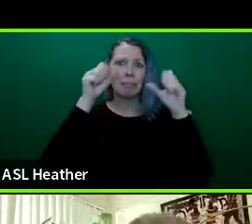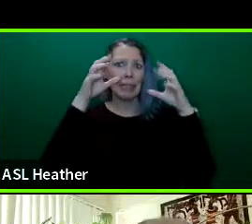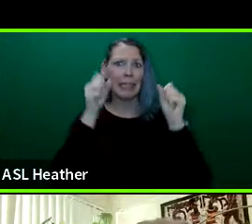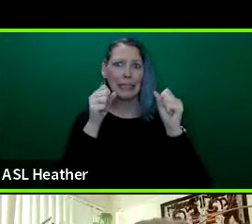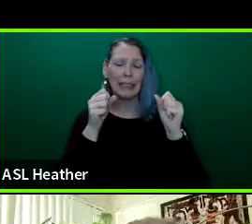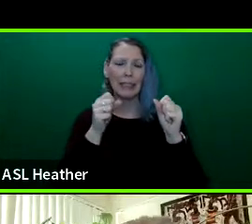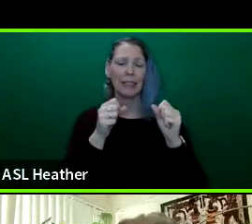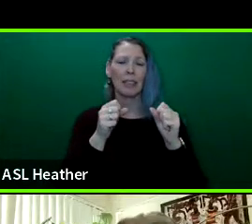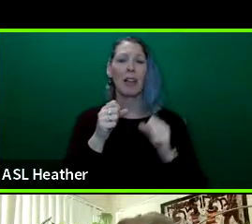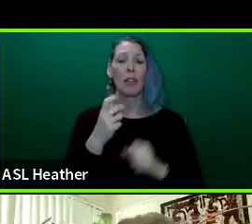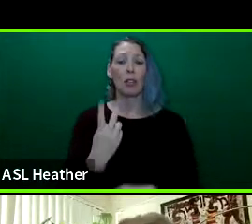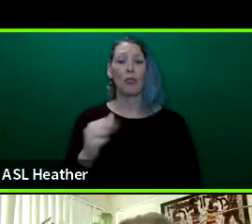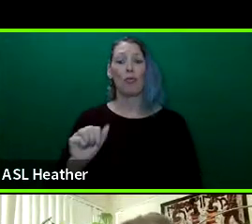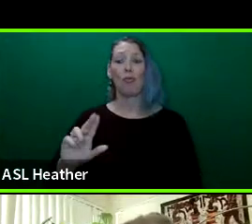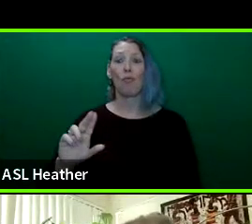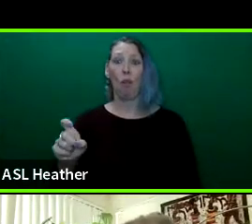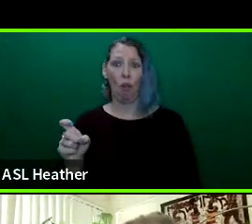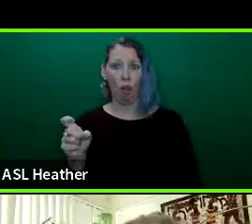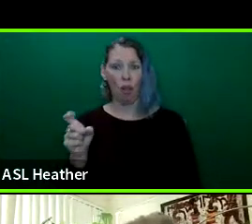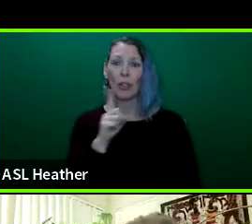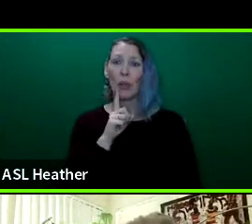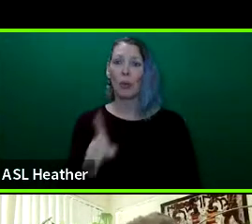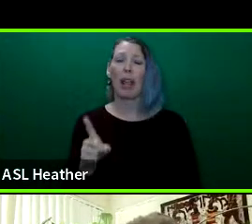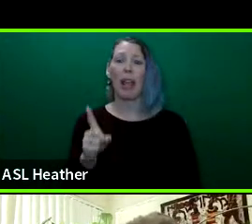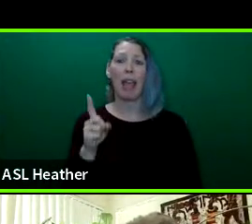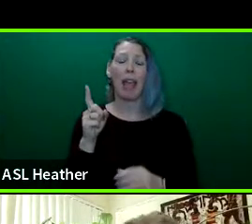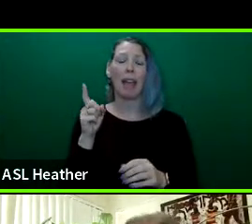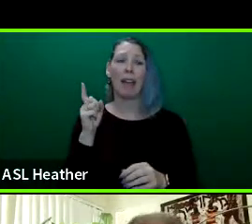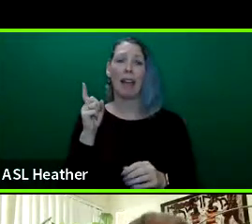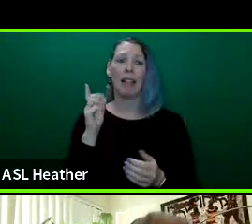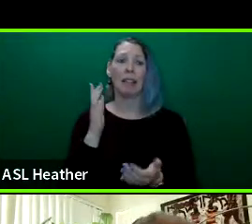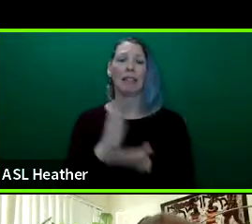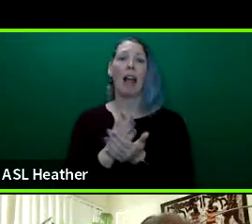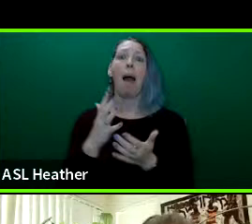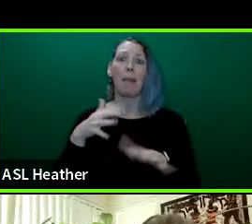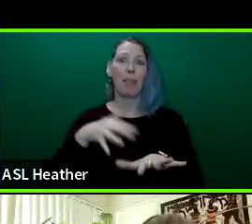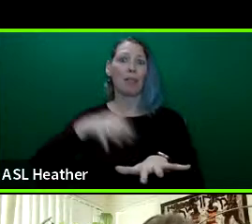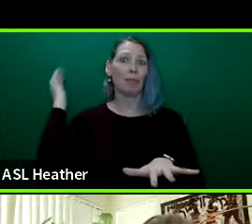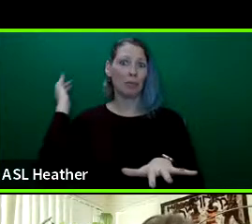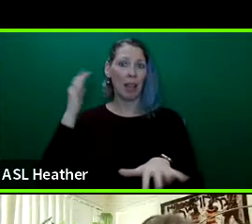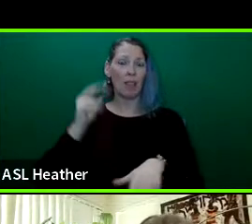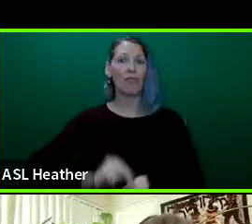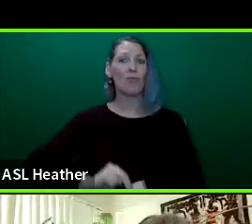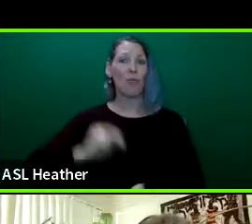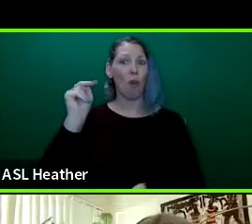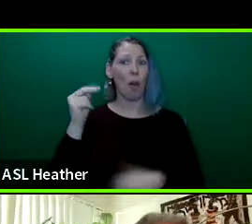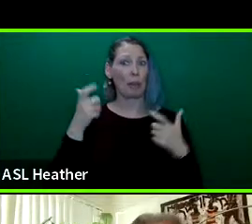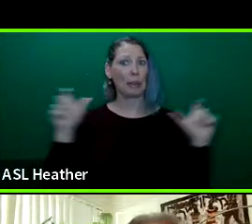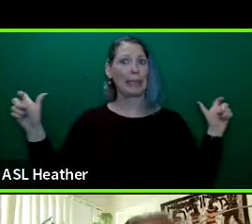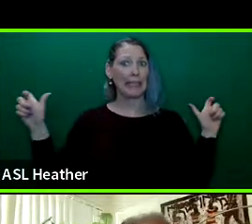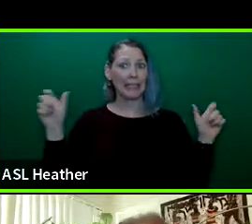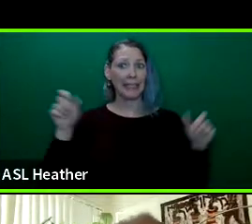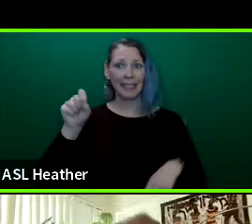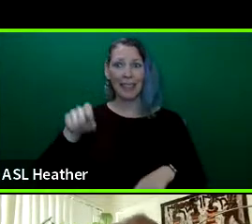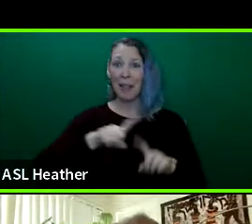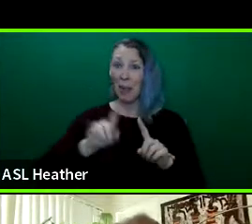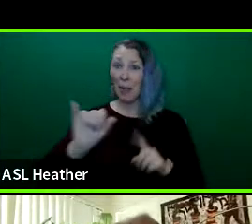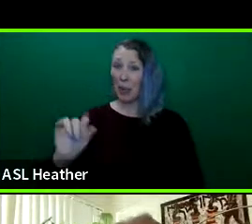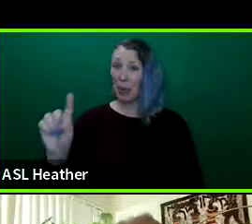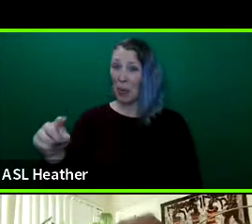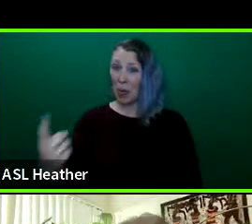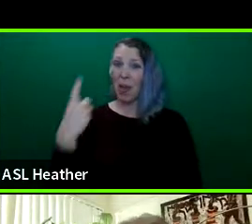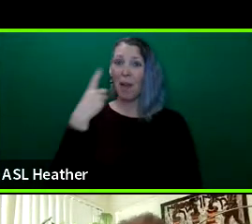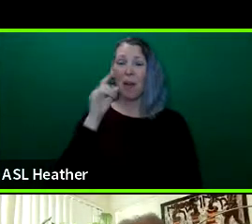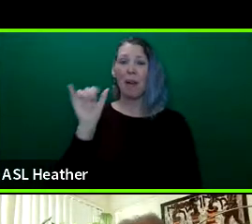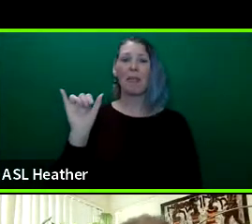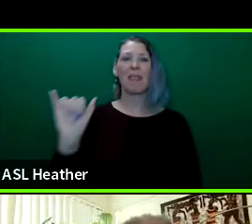Certainly the 2-aux lane uncorks that northbound traffic in a very profound way, but that's only for that sort